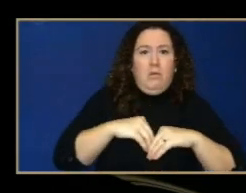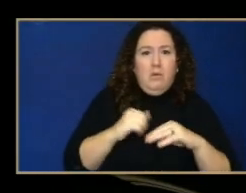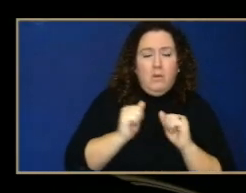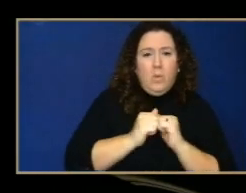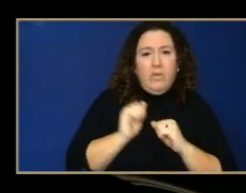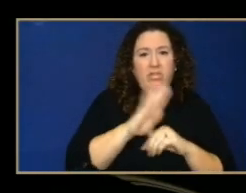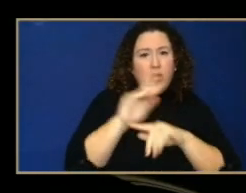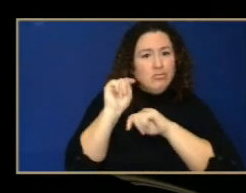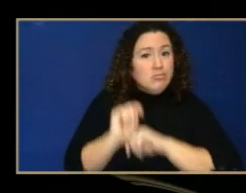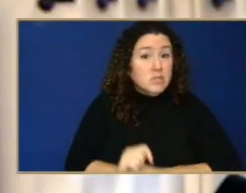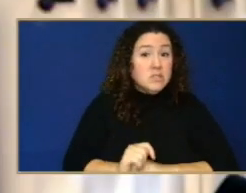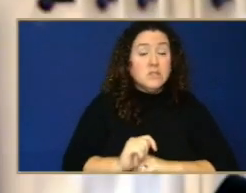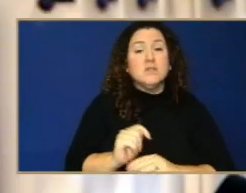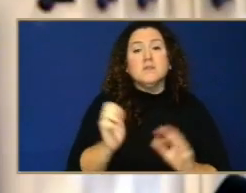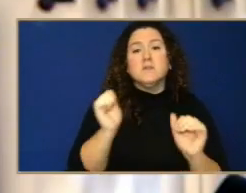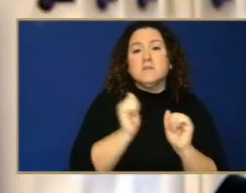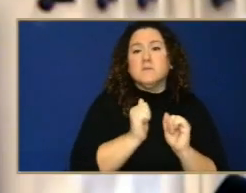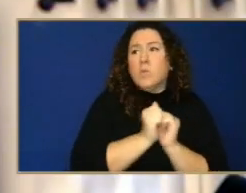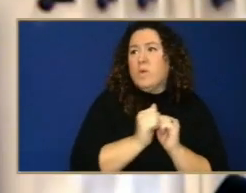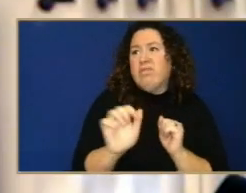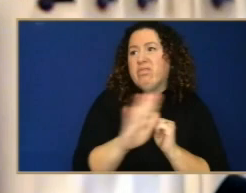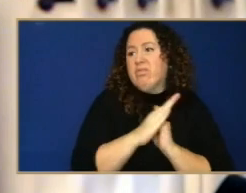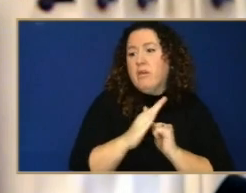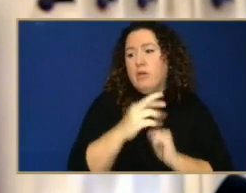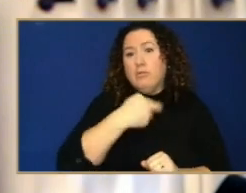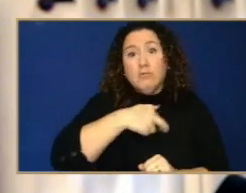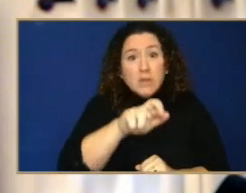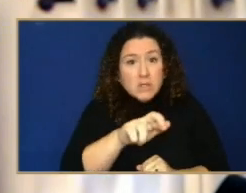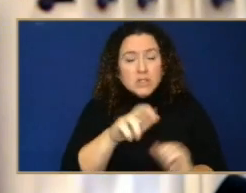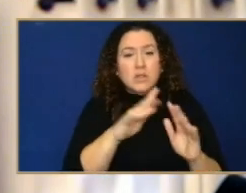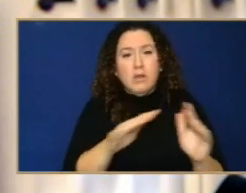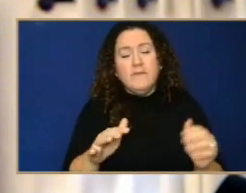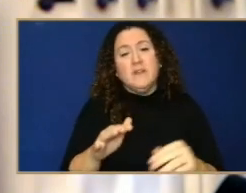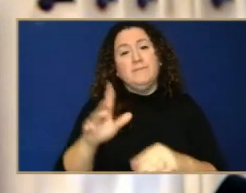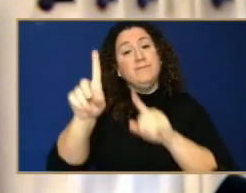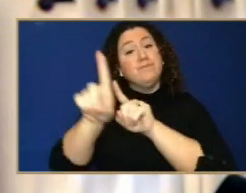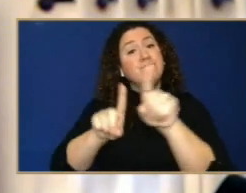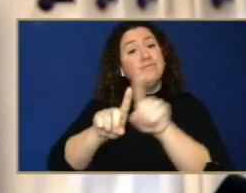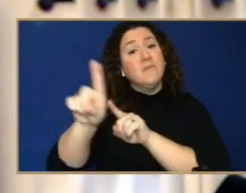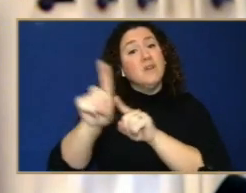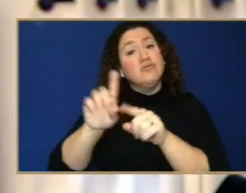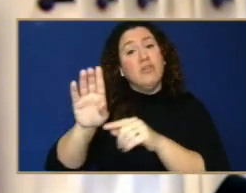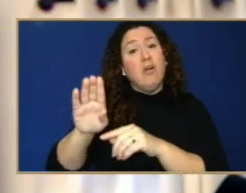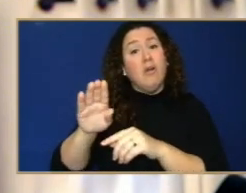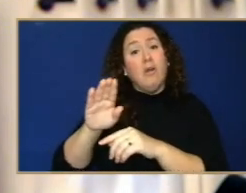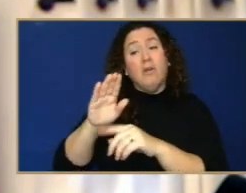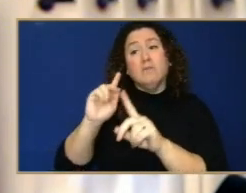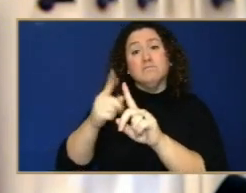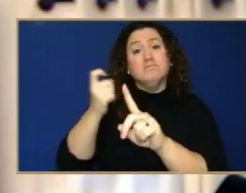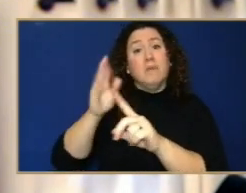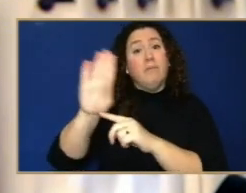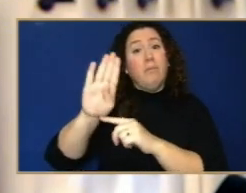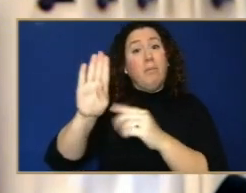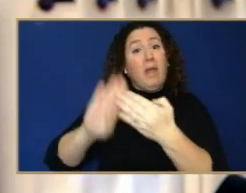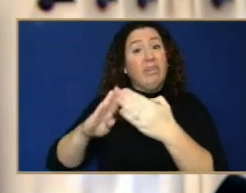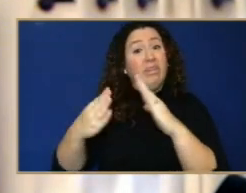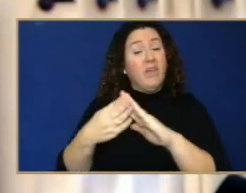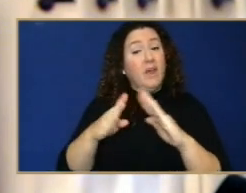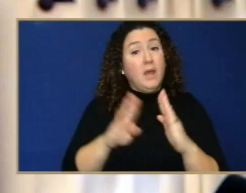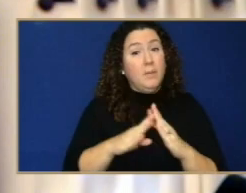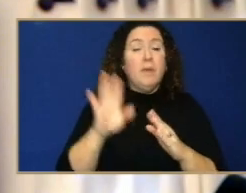religions. It's the Star of Bethlehem refers to a possible event or an